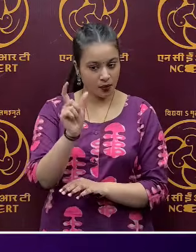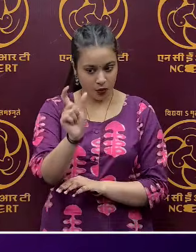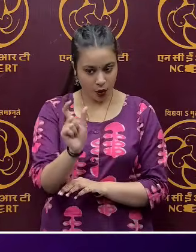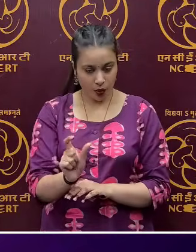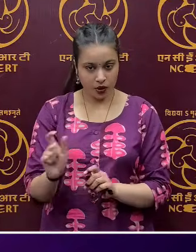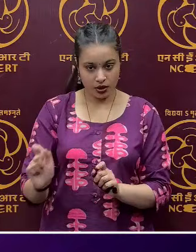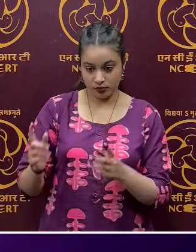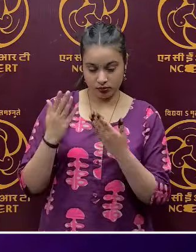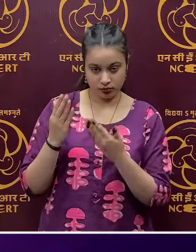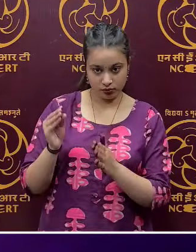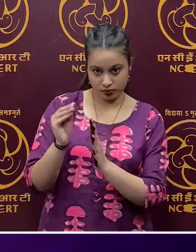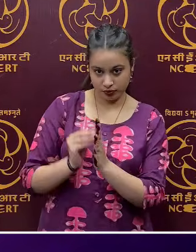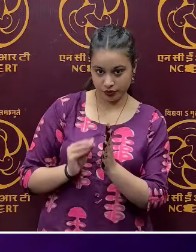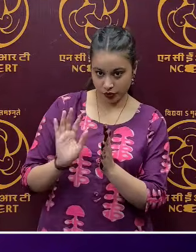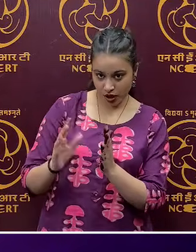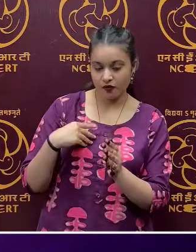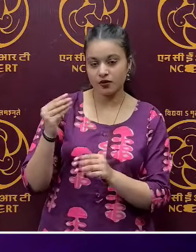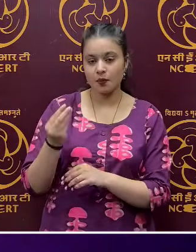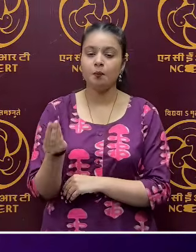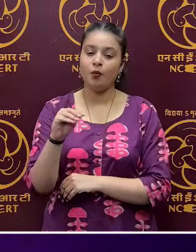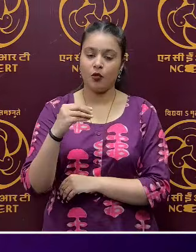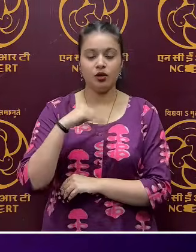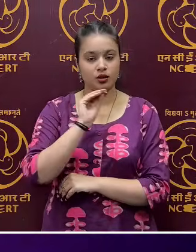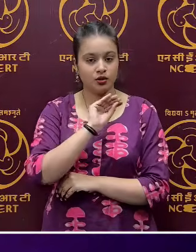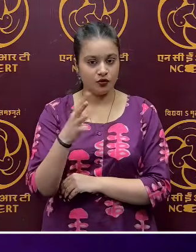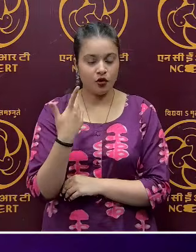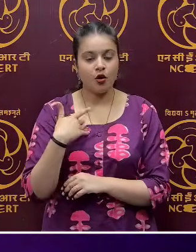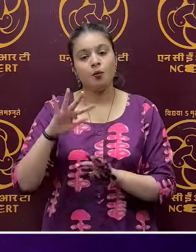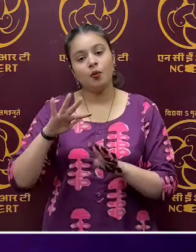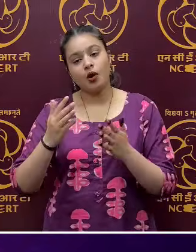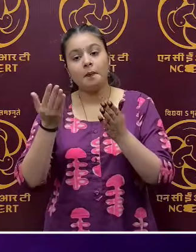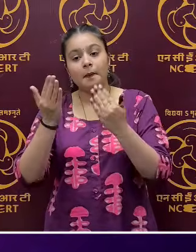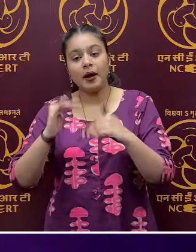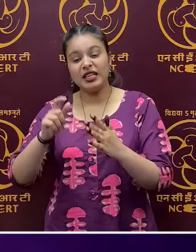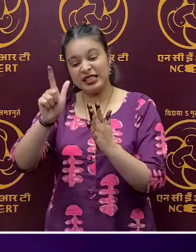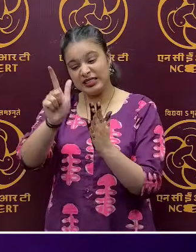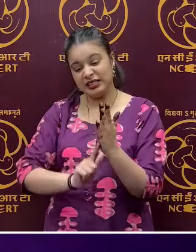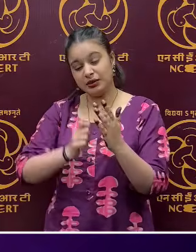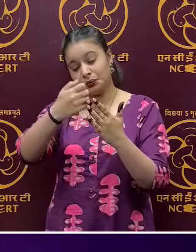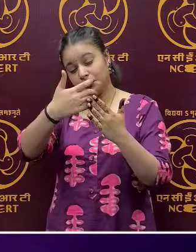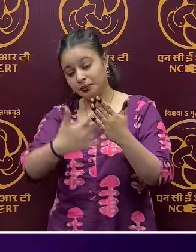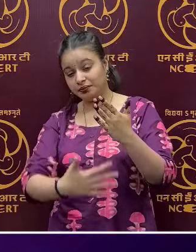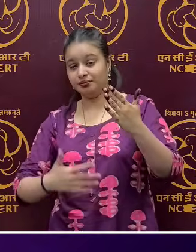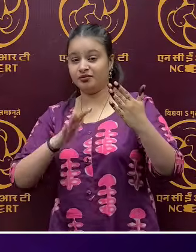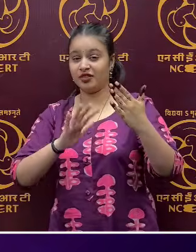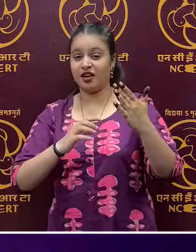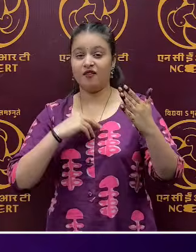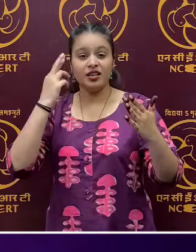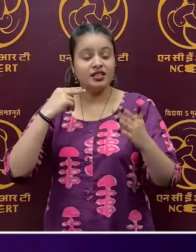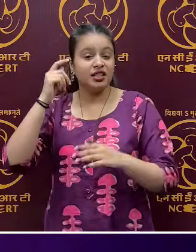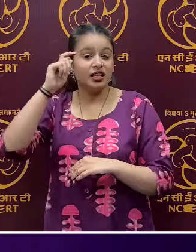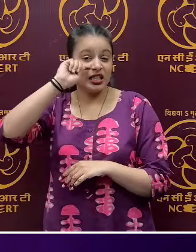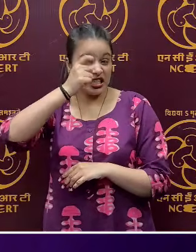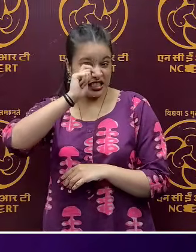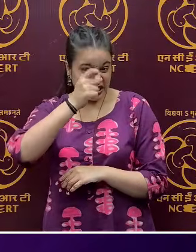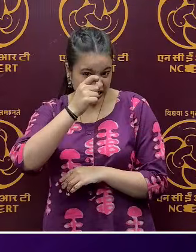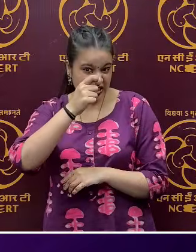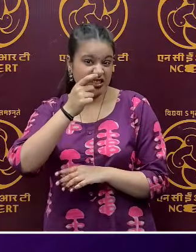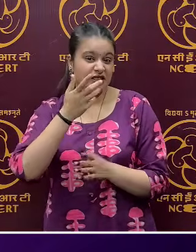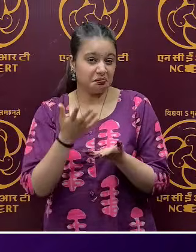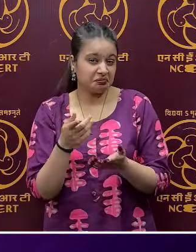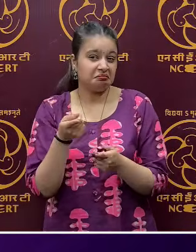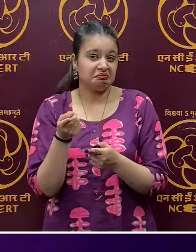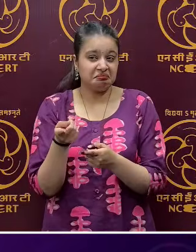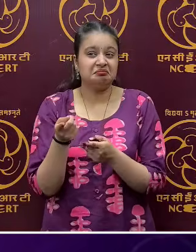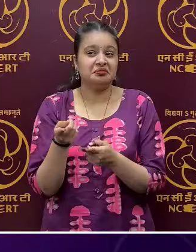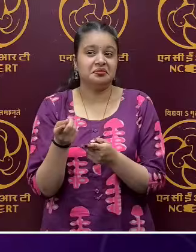here, and some more which I will tell, and the rest, of course, the list is very long because English is